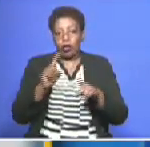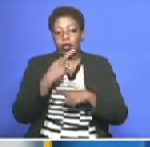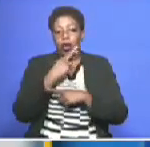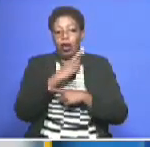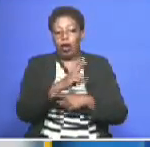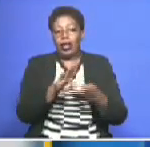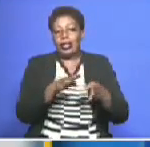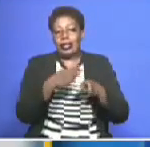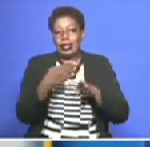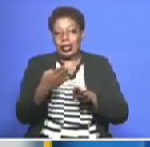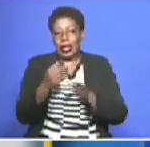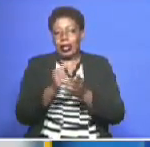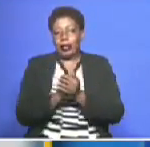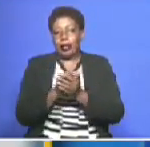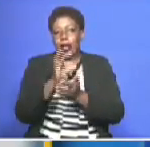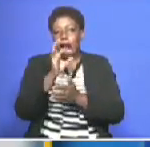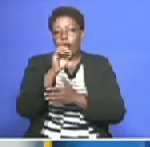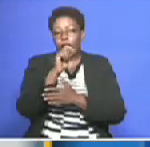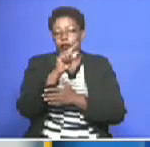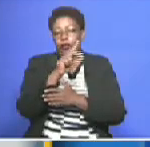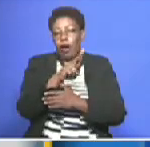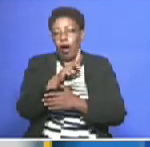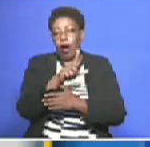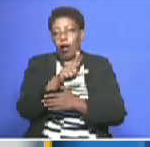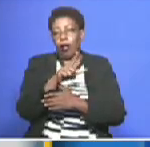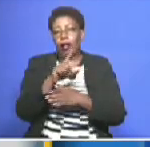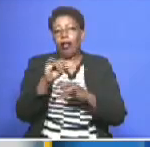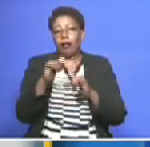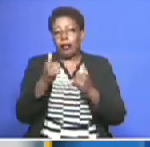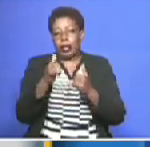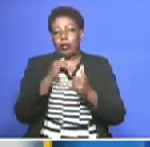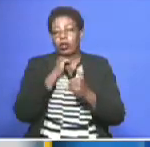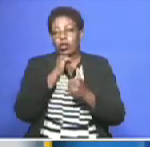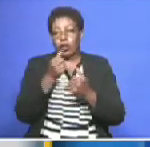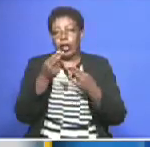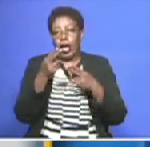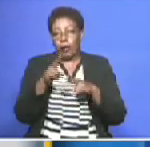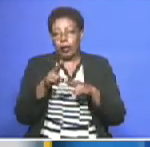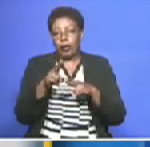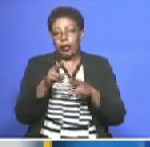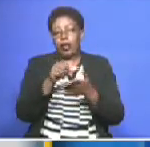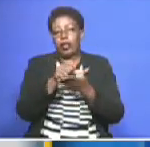not suspected, however, an autopsy will be performed to determine the exact cause of death.